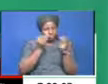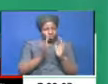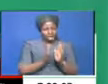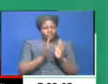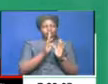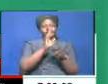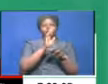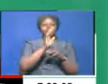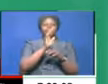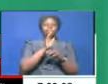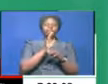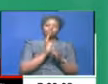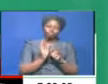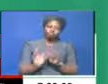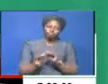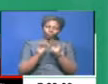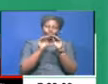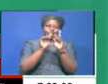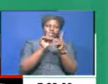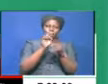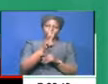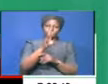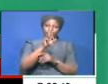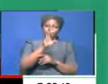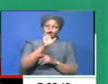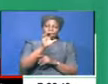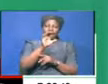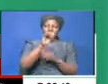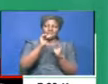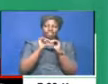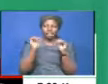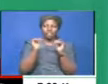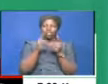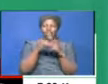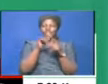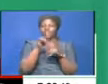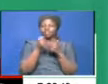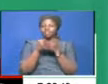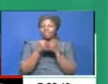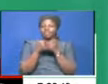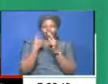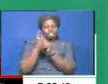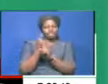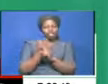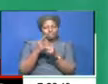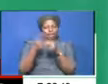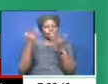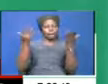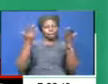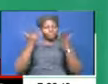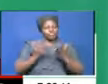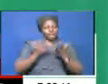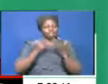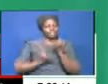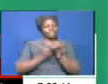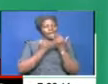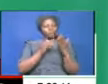stage, but the RX challenge is slightly different. This is bringing in the fans a little bit more closer to us